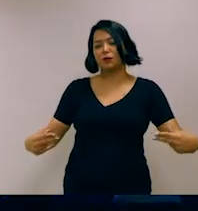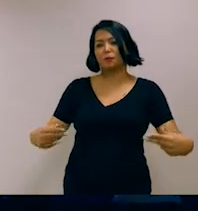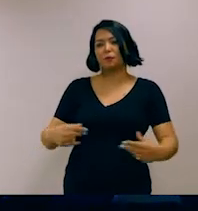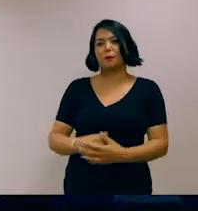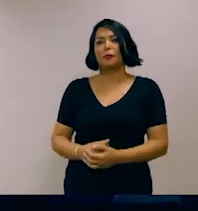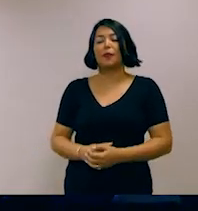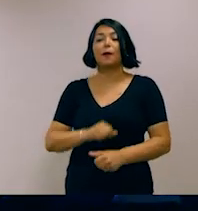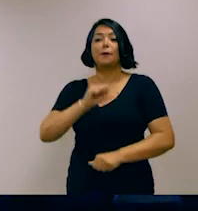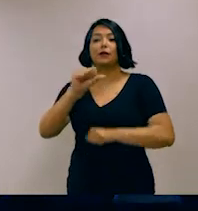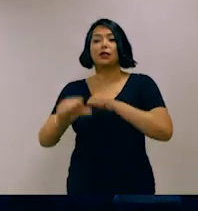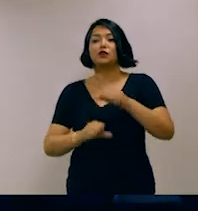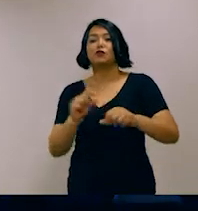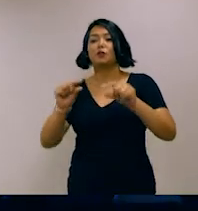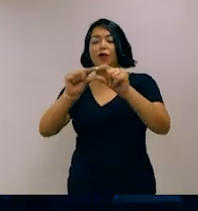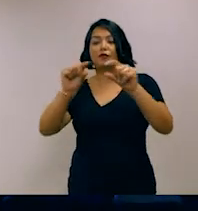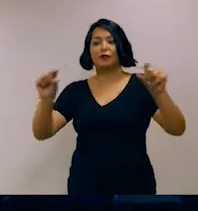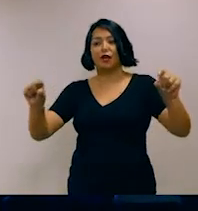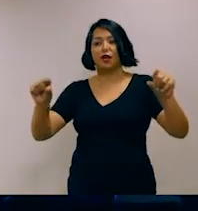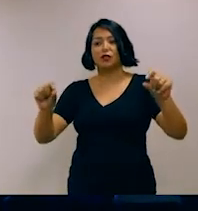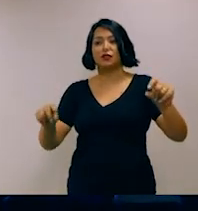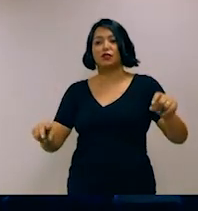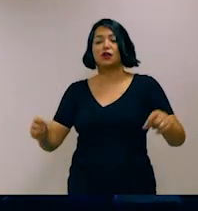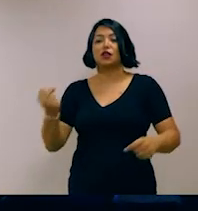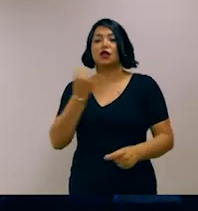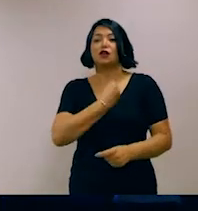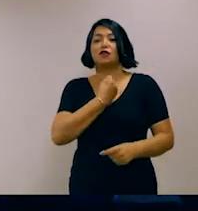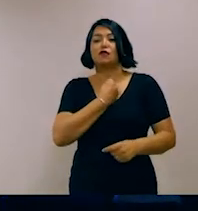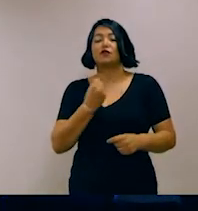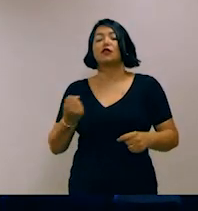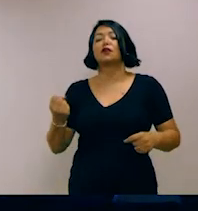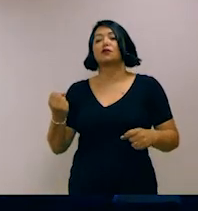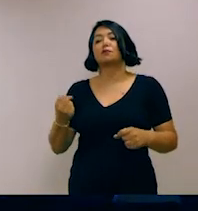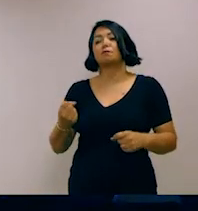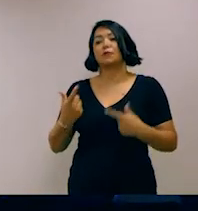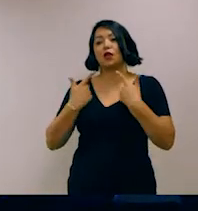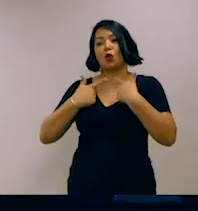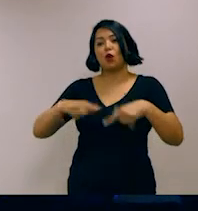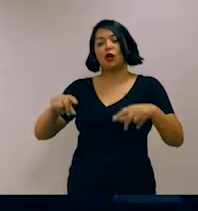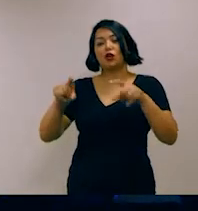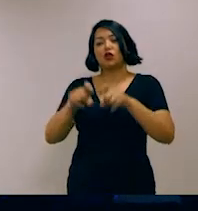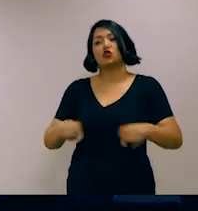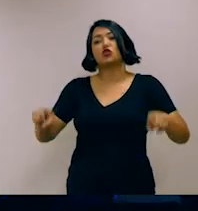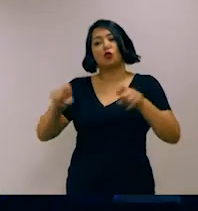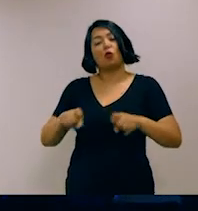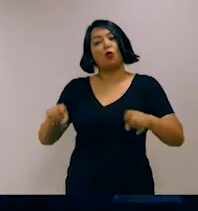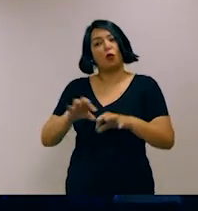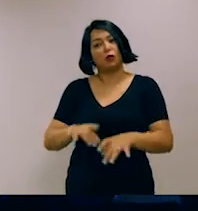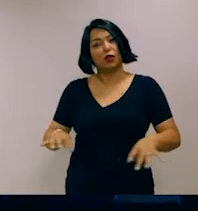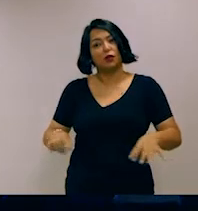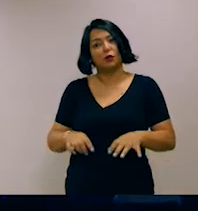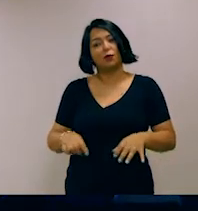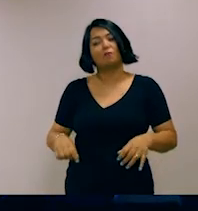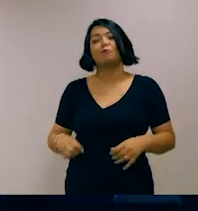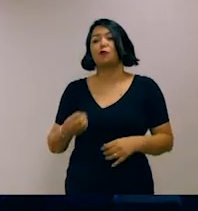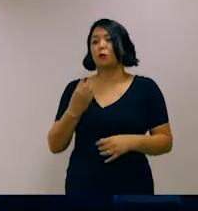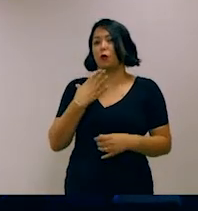product. But in order for us to transform the sentences into dense vectors, it worked, and it worked well.